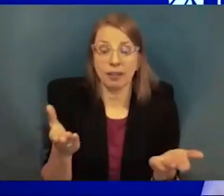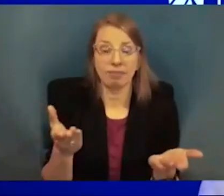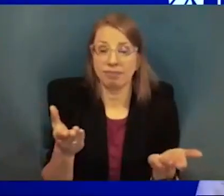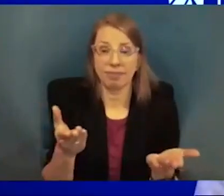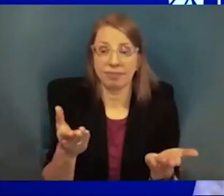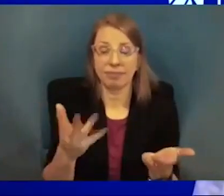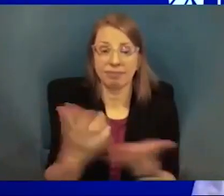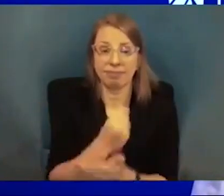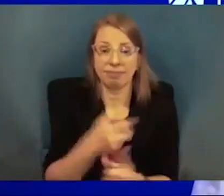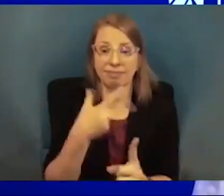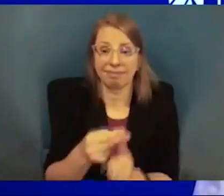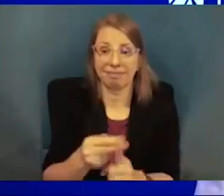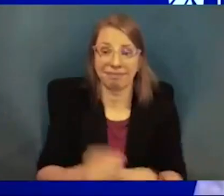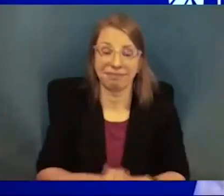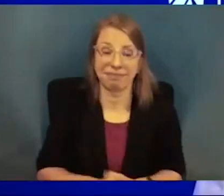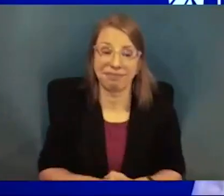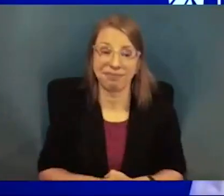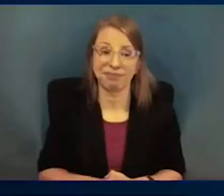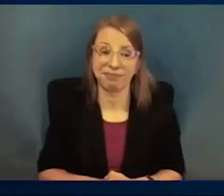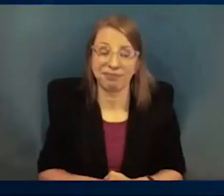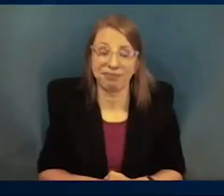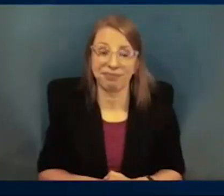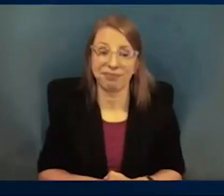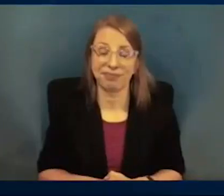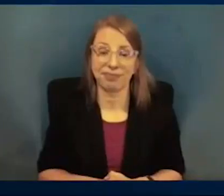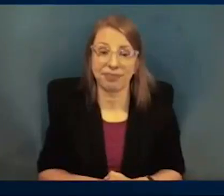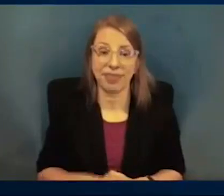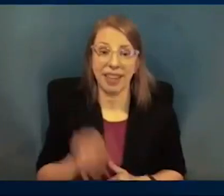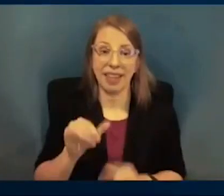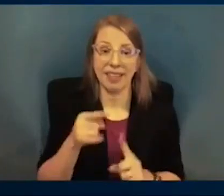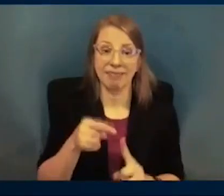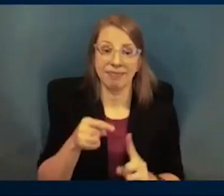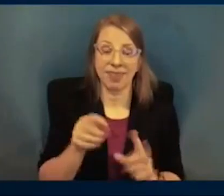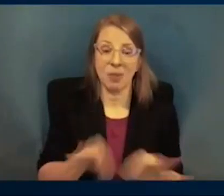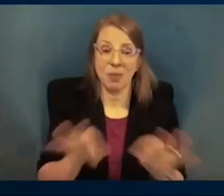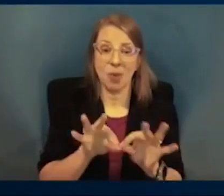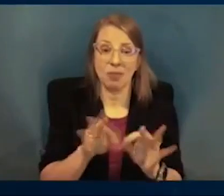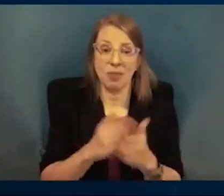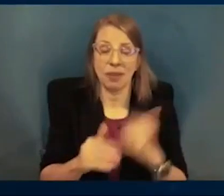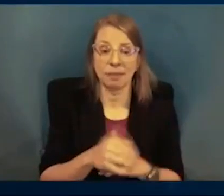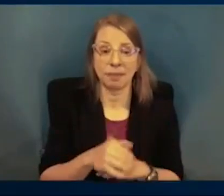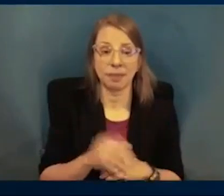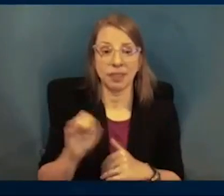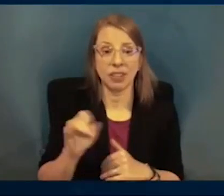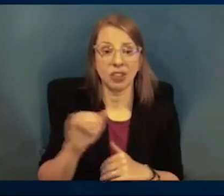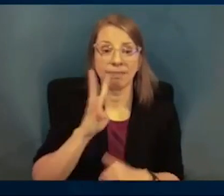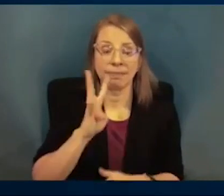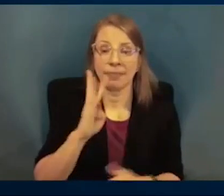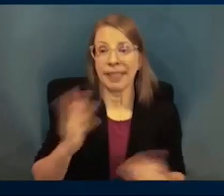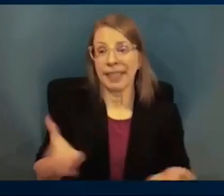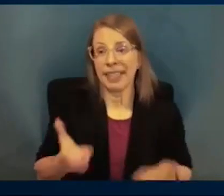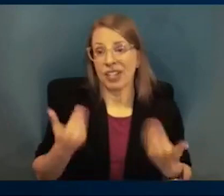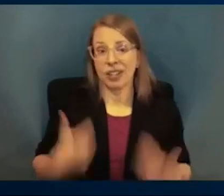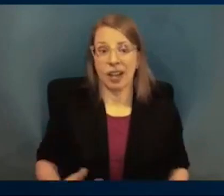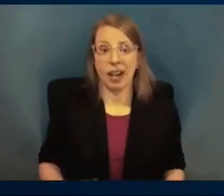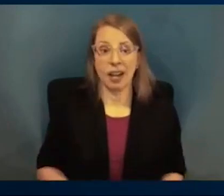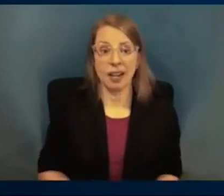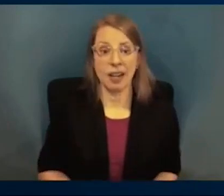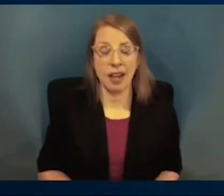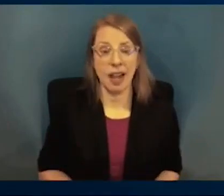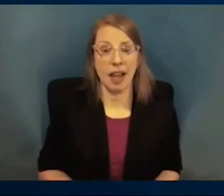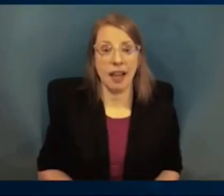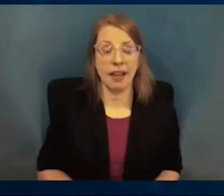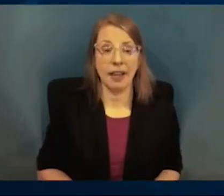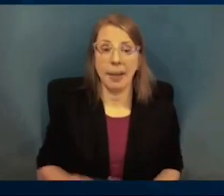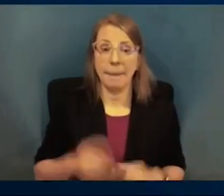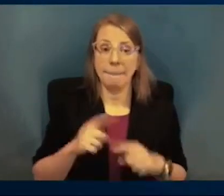think that is the important takeaway message. That's got to be so, here I am going to kind of weigh in, but that's got